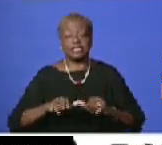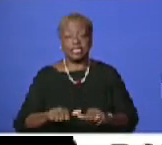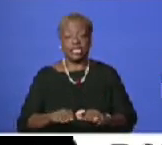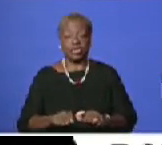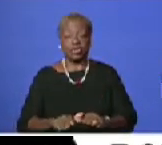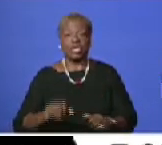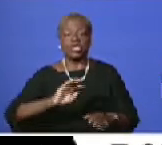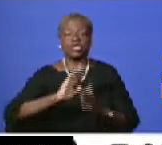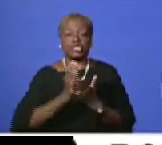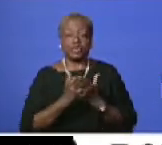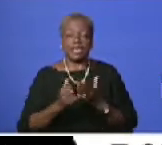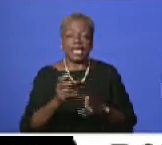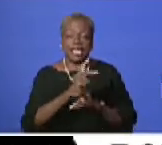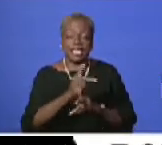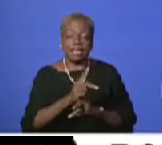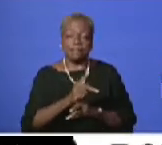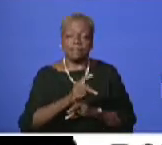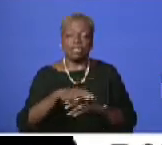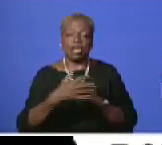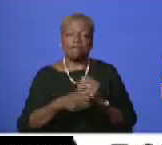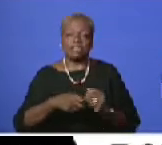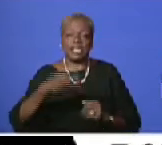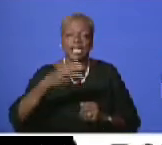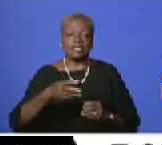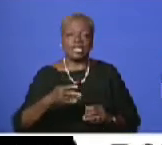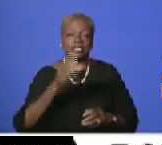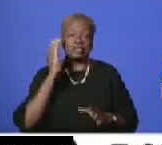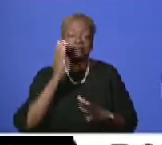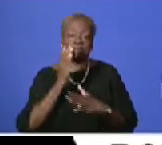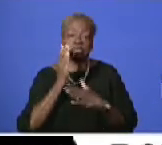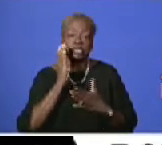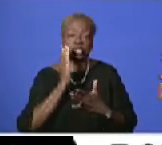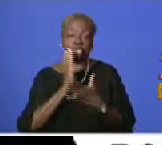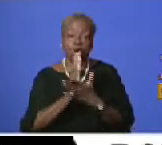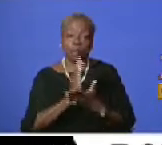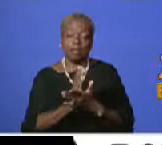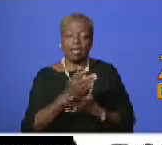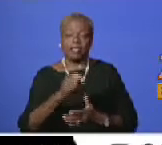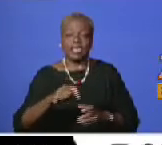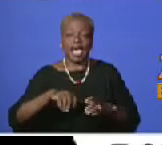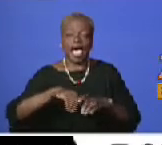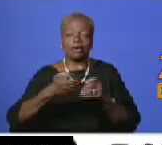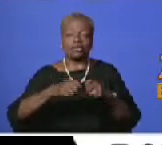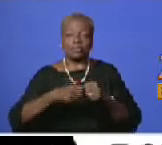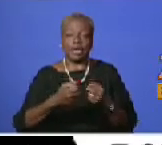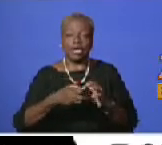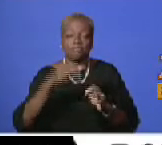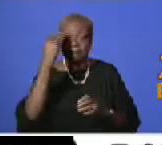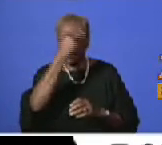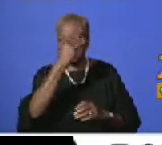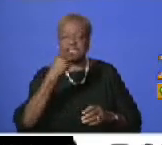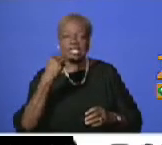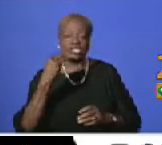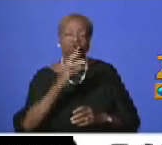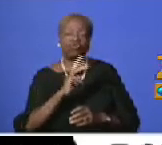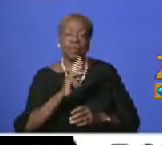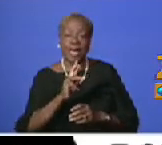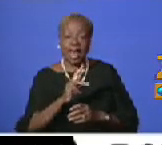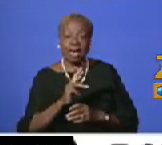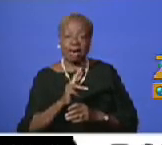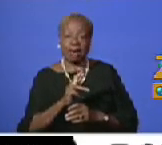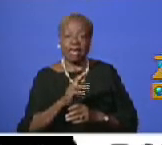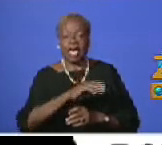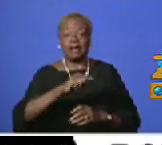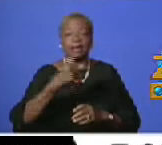coverage high and prevent the occurrence of outbreaks of other infectious diseases such as measles, rubella,